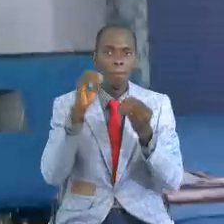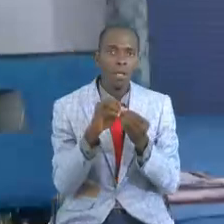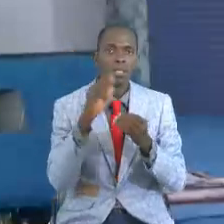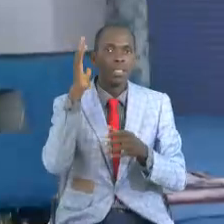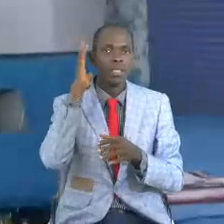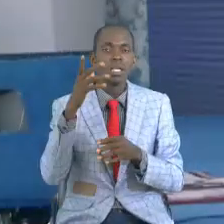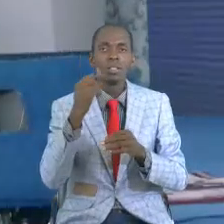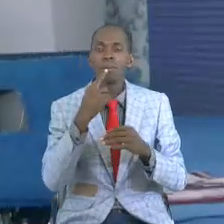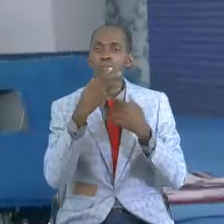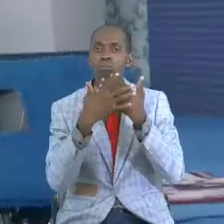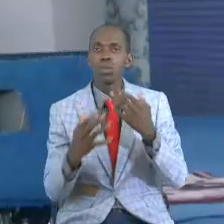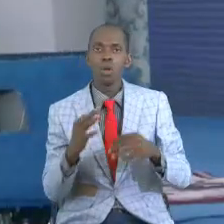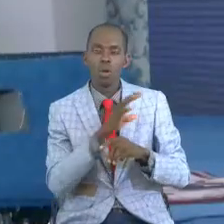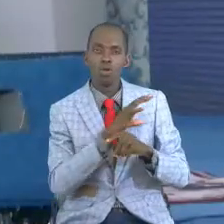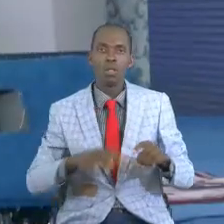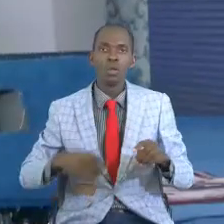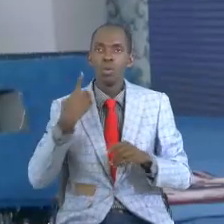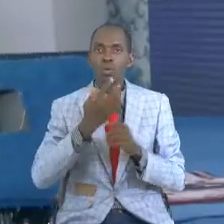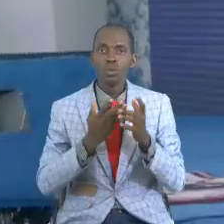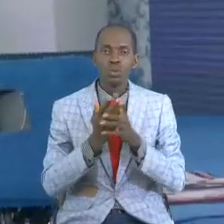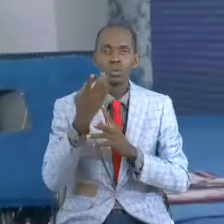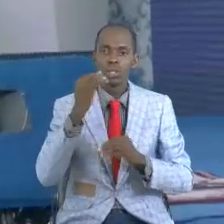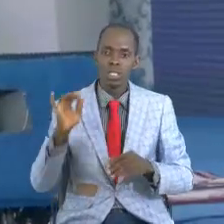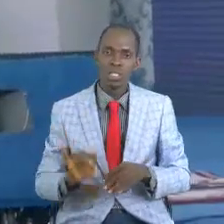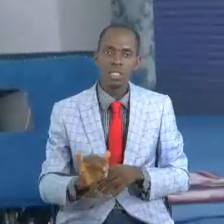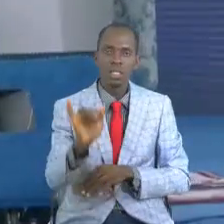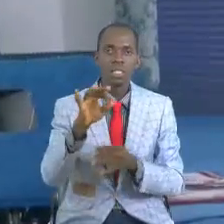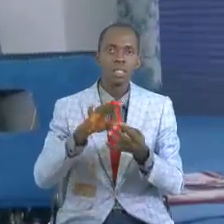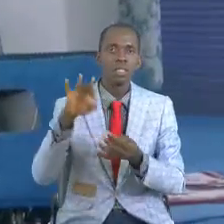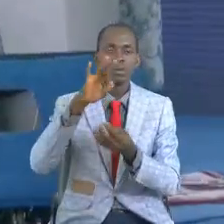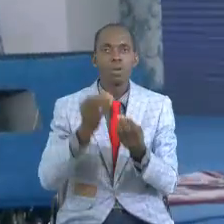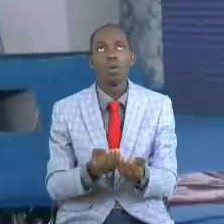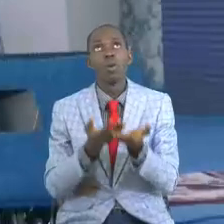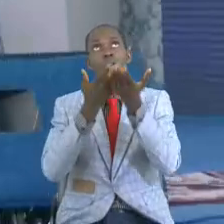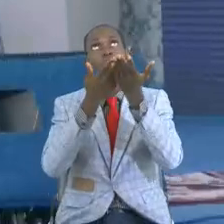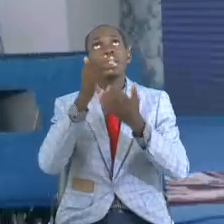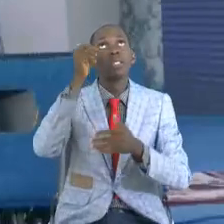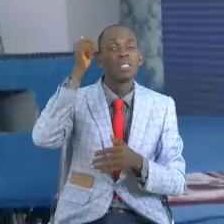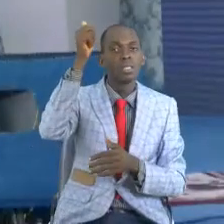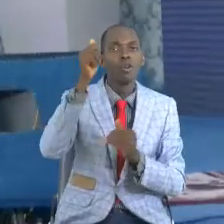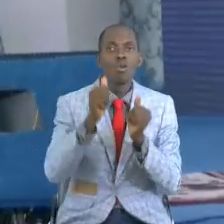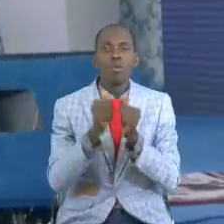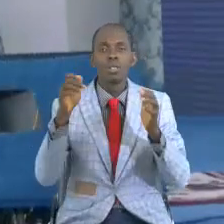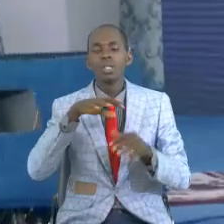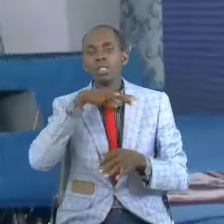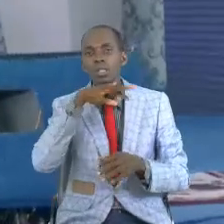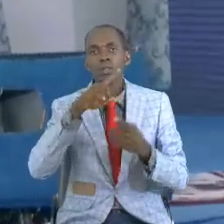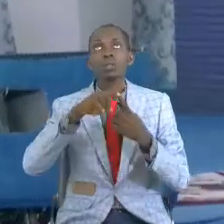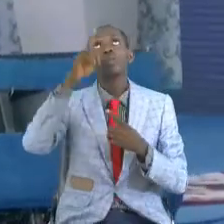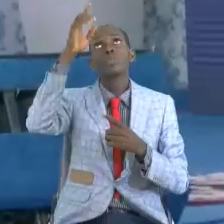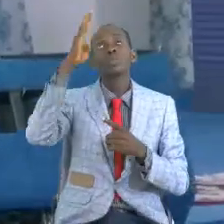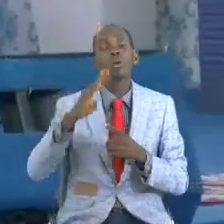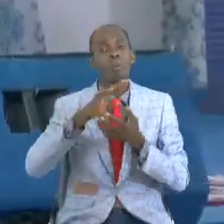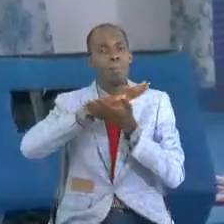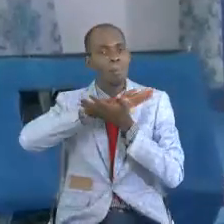of Christ, who through the eternal Spirit offered himself without spot to God, purge